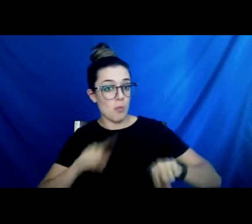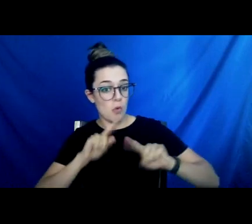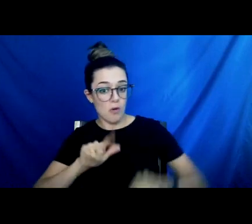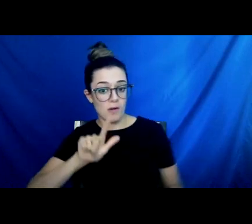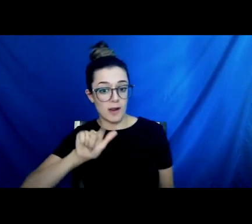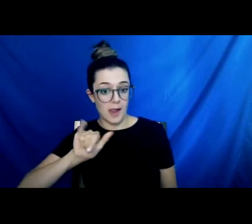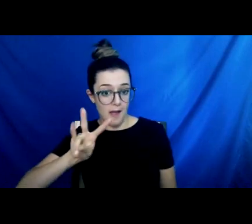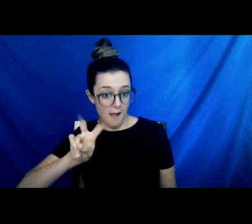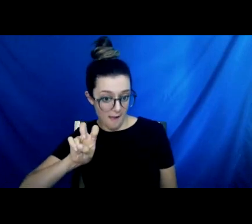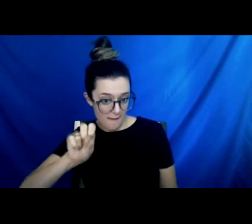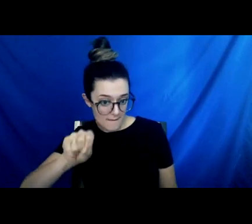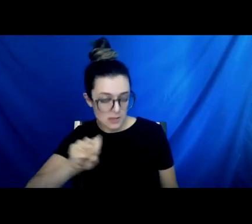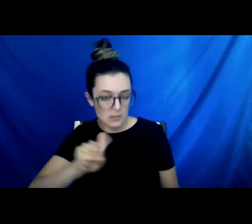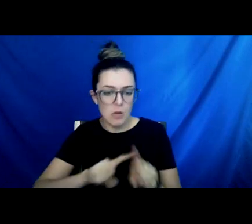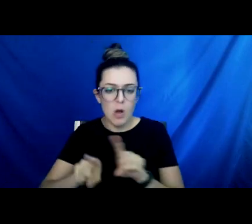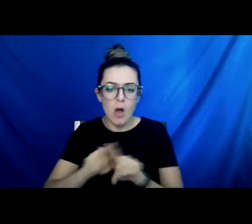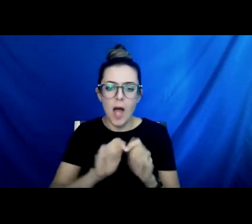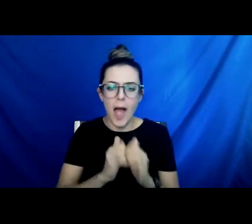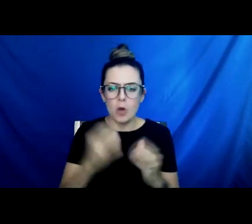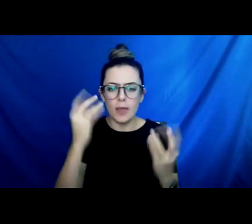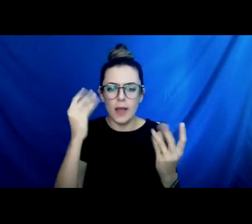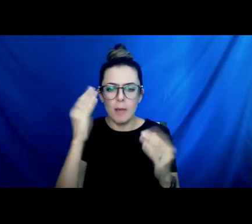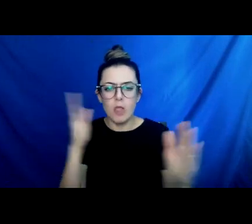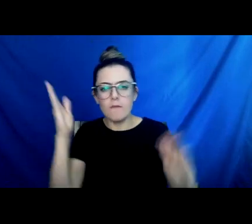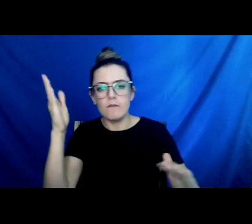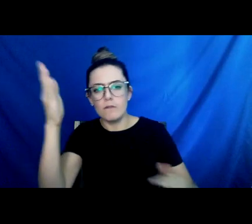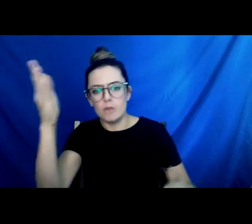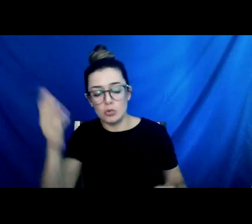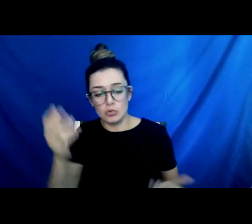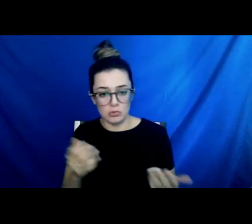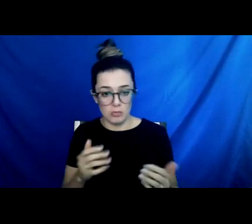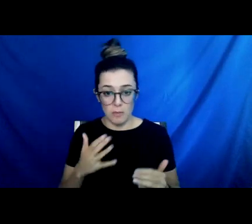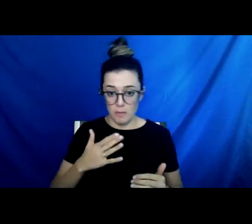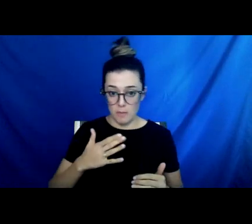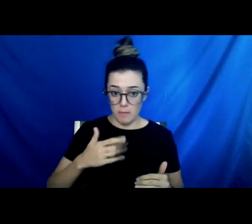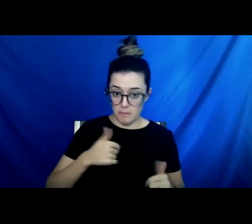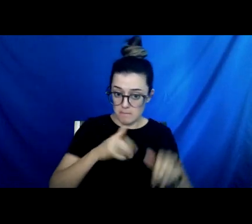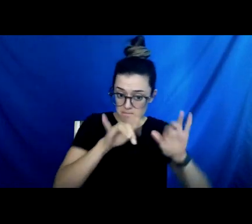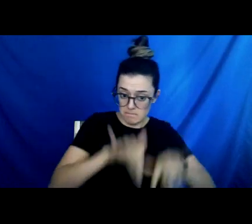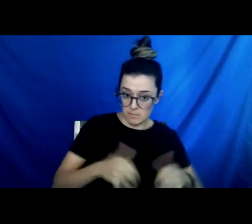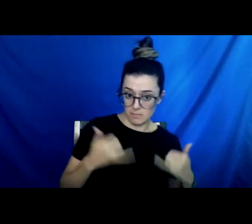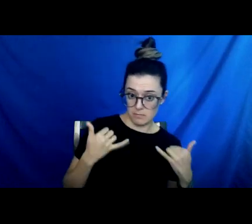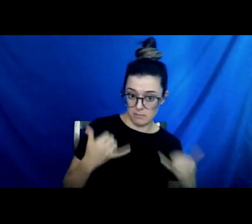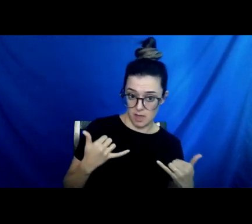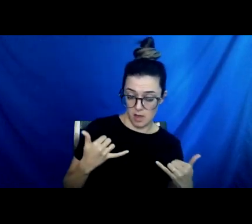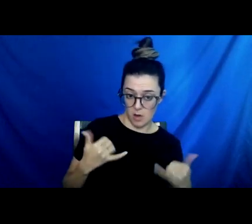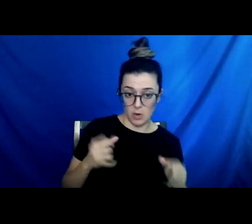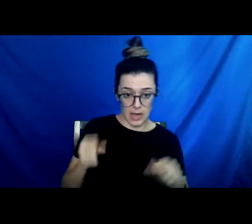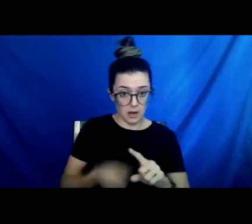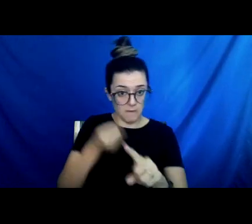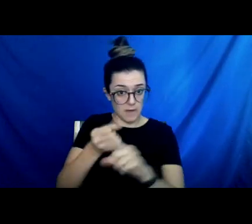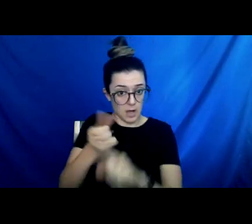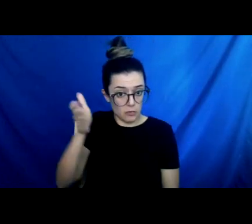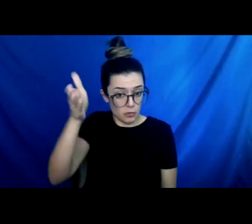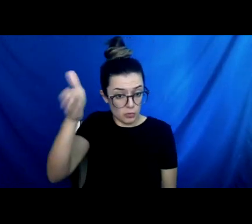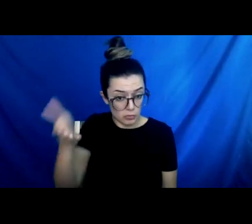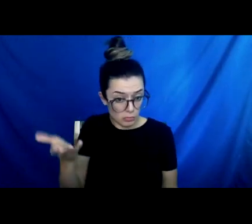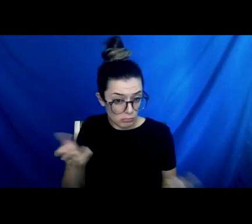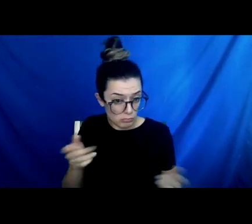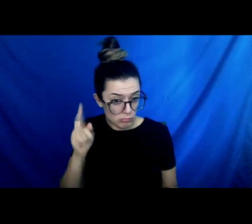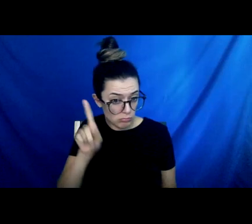about the future in terms of, can your work now affect something later? I know it sounds obvious, but sometimes you have to do it